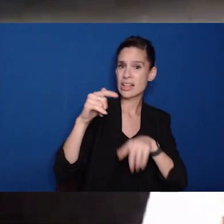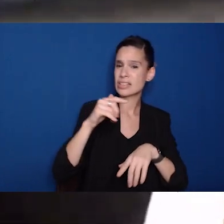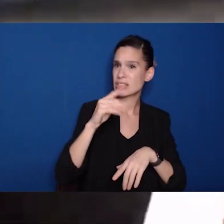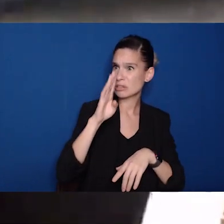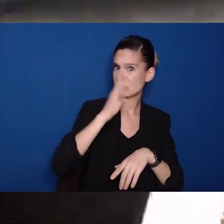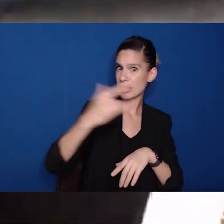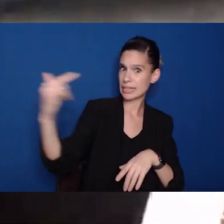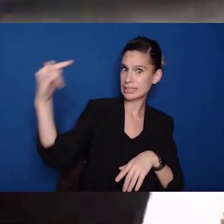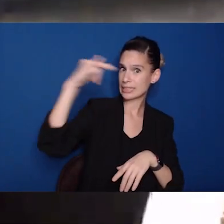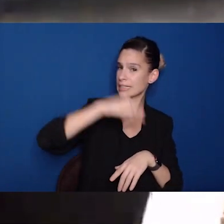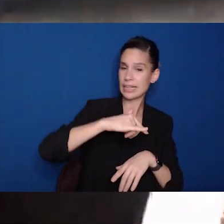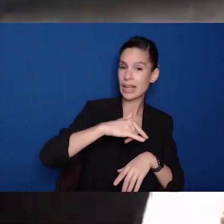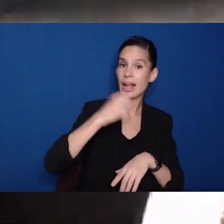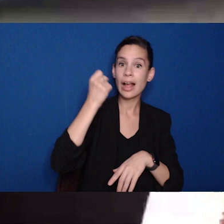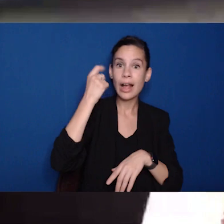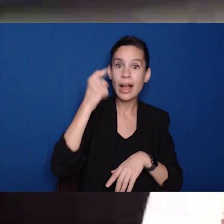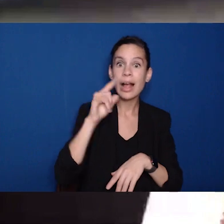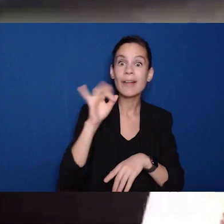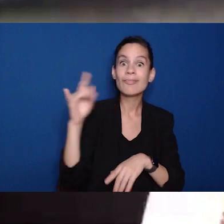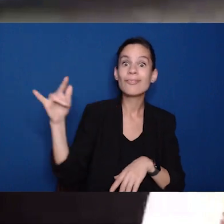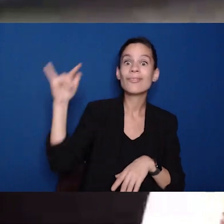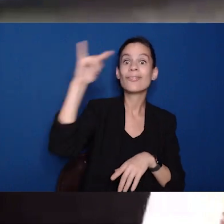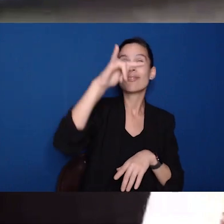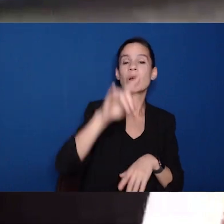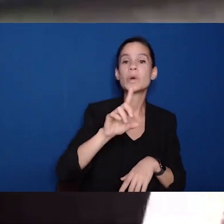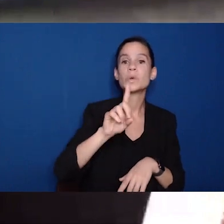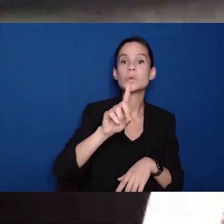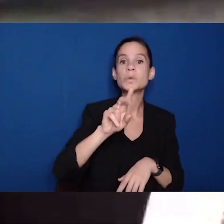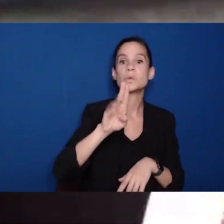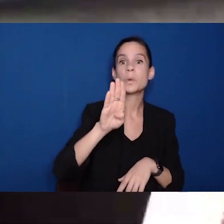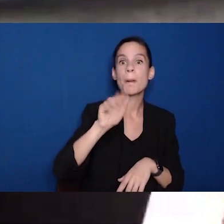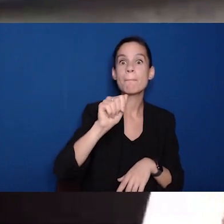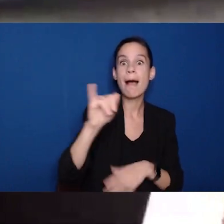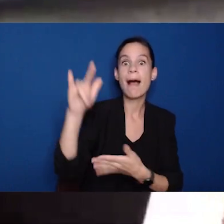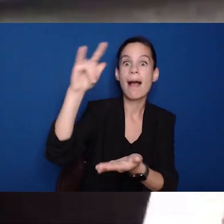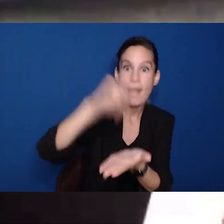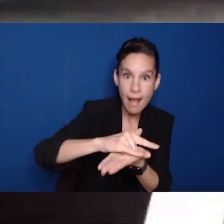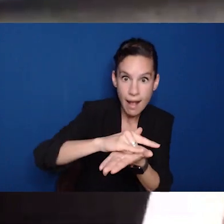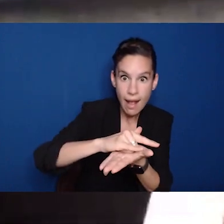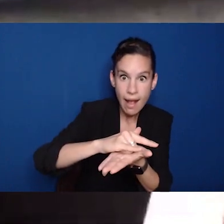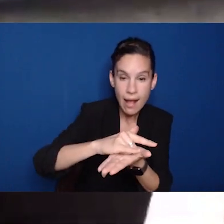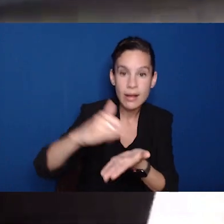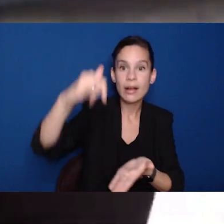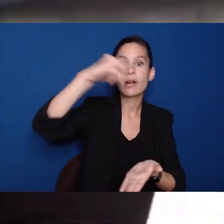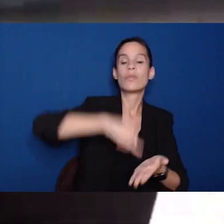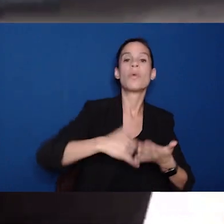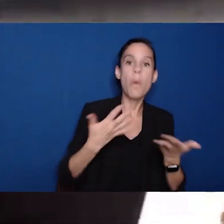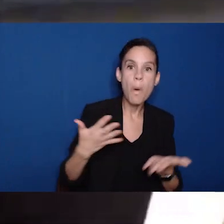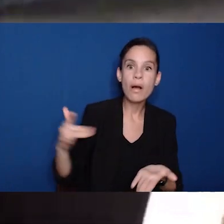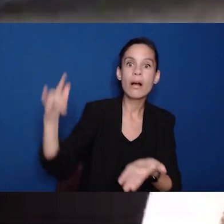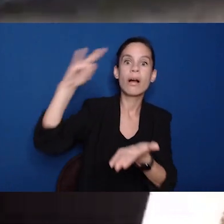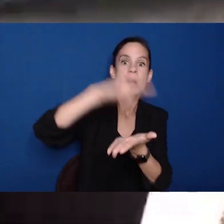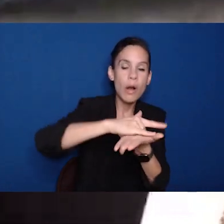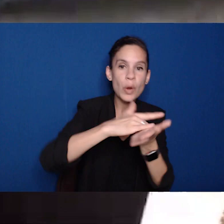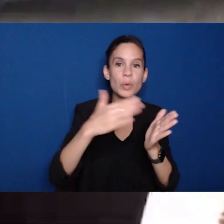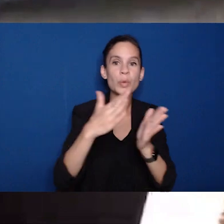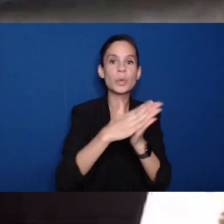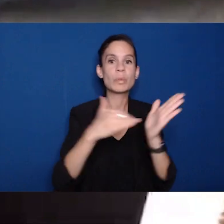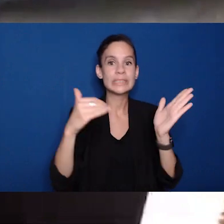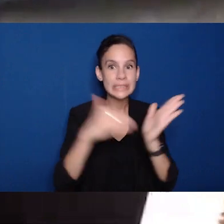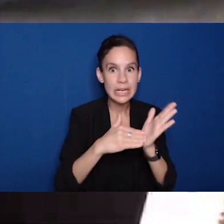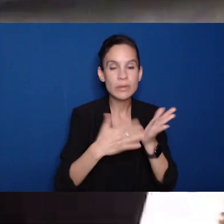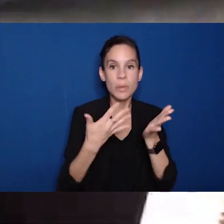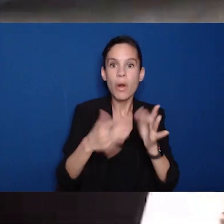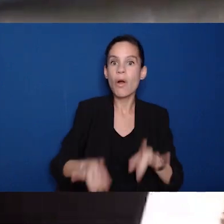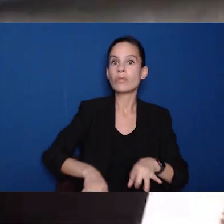them here. There's no direct flight, granted, but even if you're going via Dubai on Emirates, there's still that movement. So initially, we